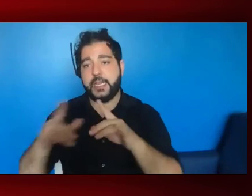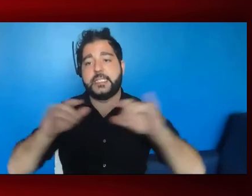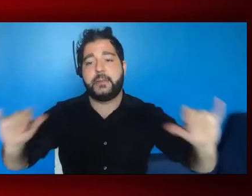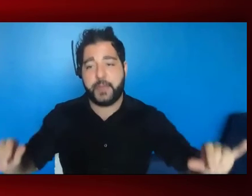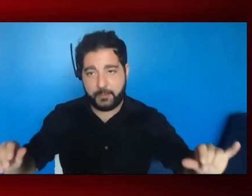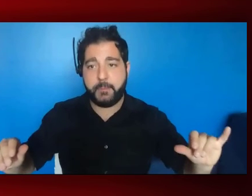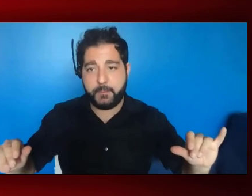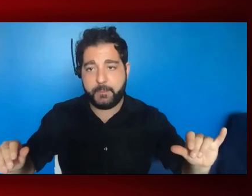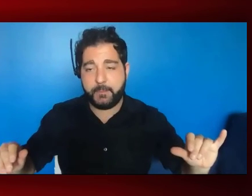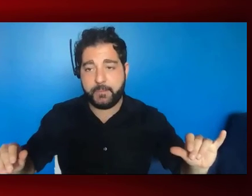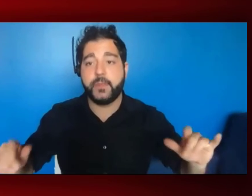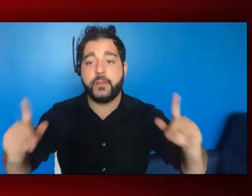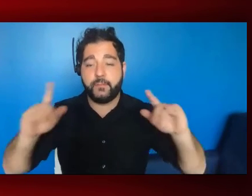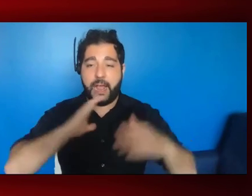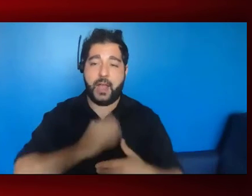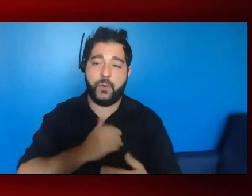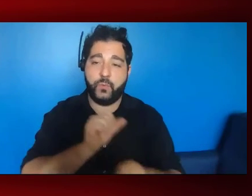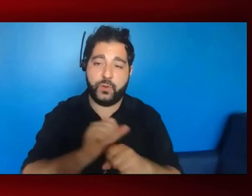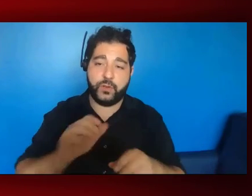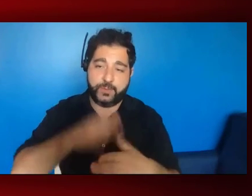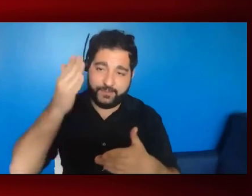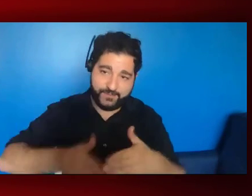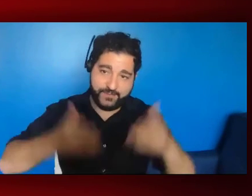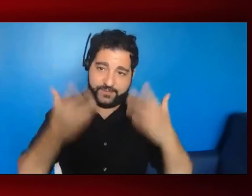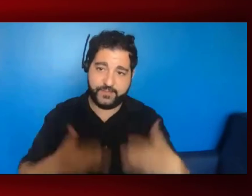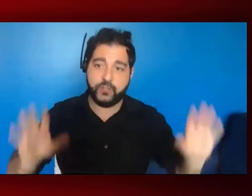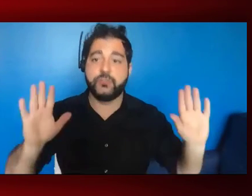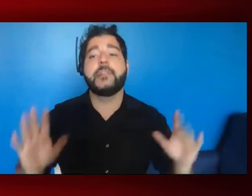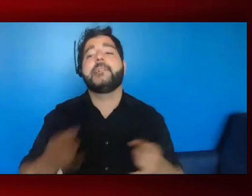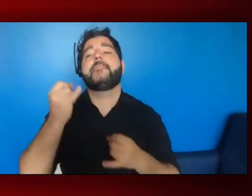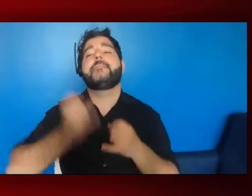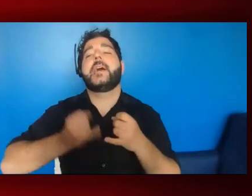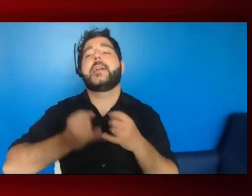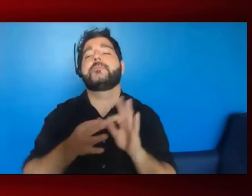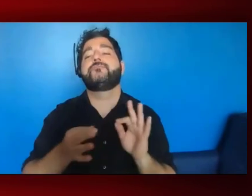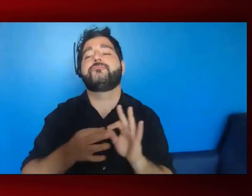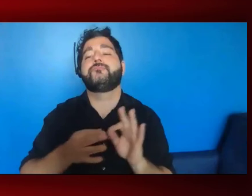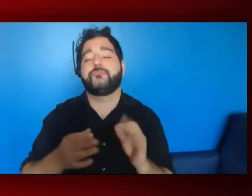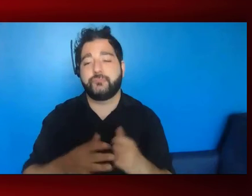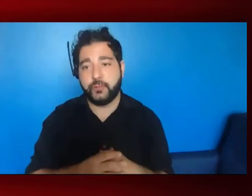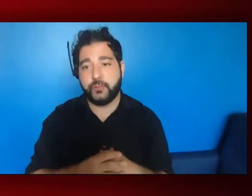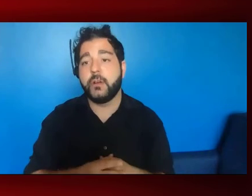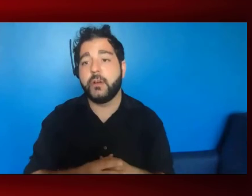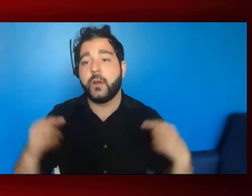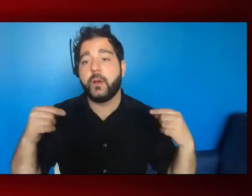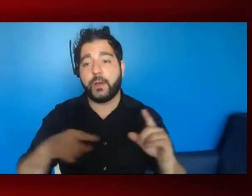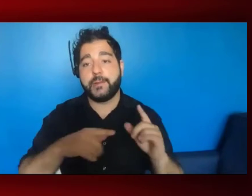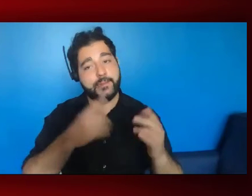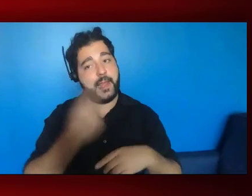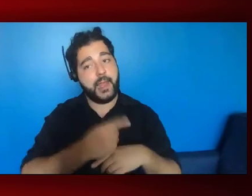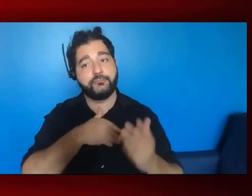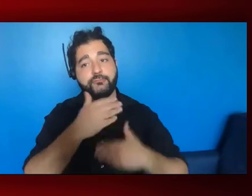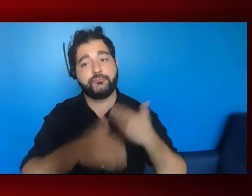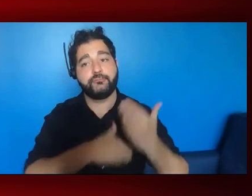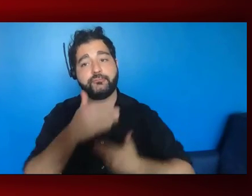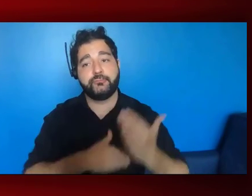time to get our work done. A final thing I would like to say is that as your day goes on,